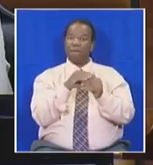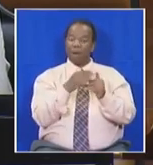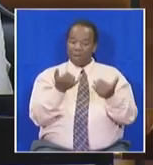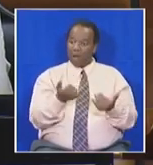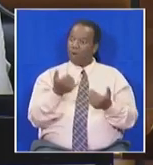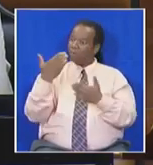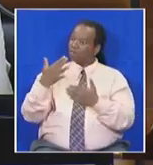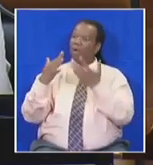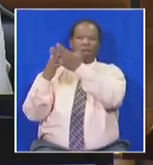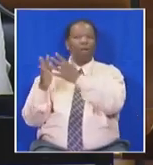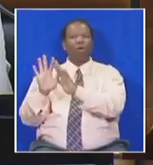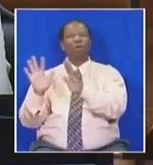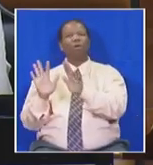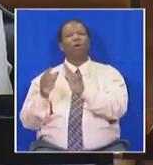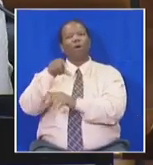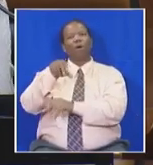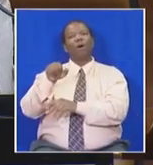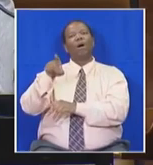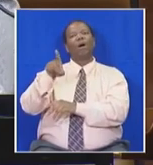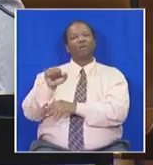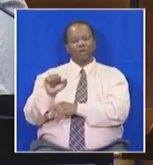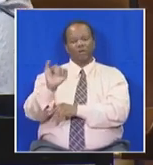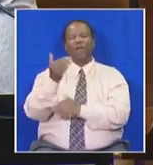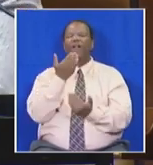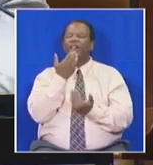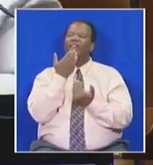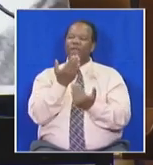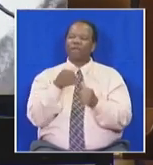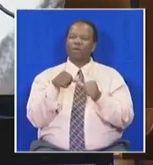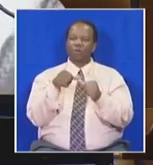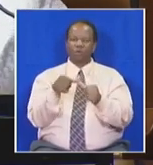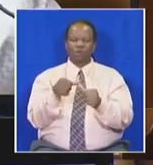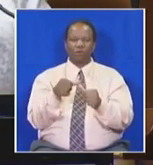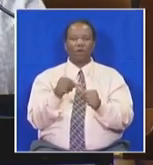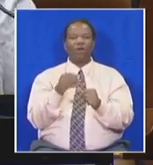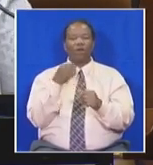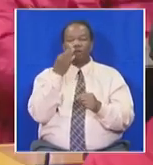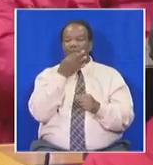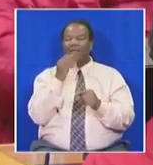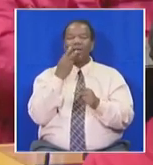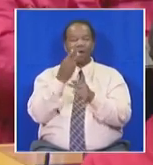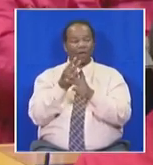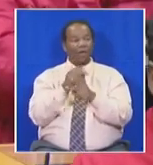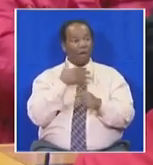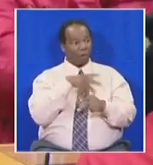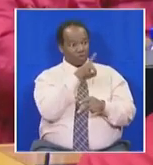recognized. Honorable Gardee, please continue. Thank you very much. Let me start afresh so that he can hear me well.